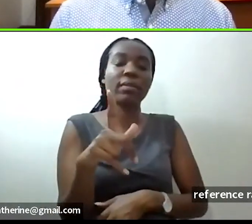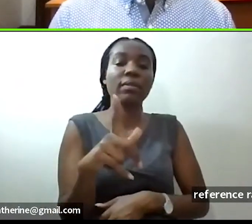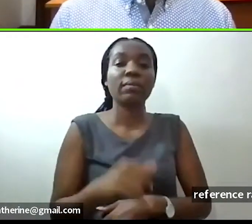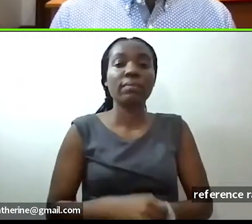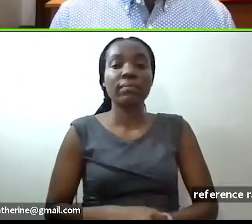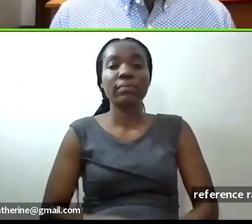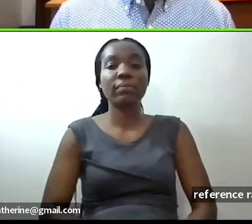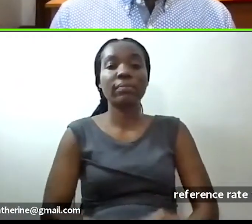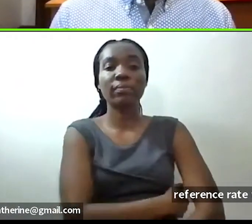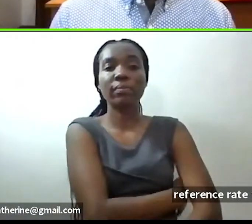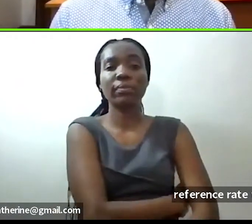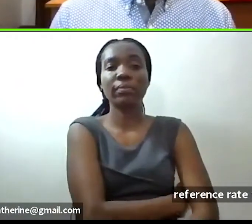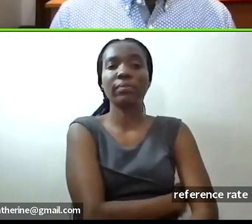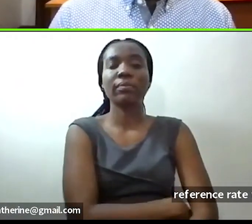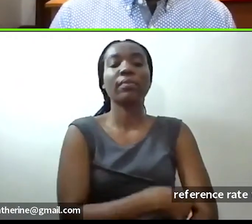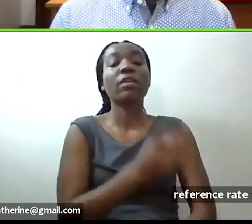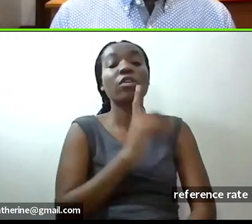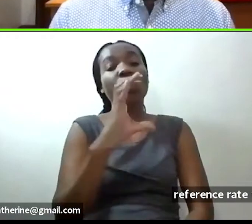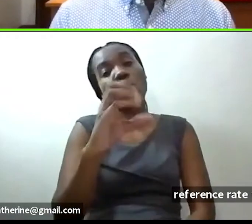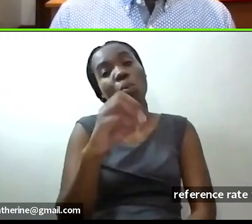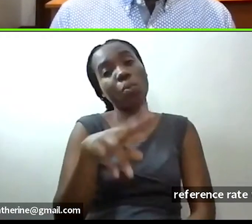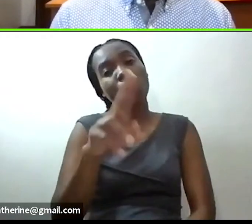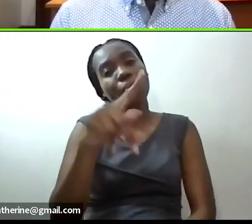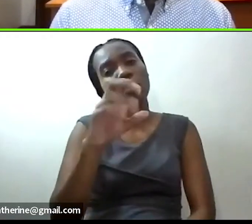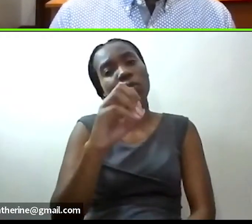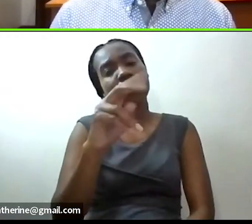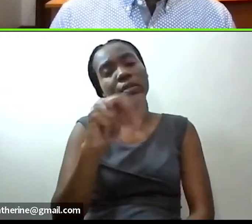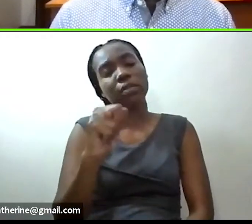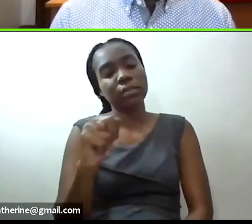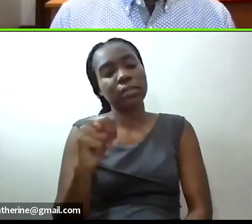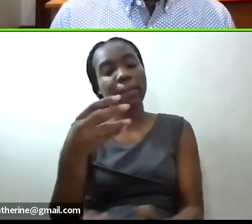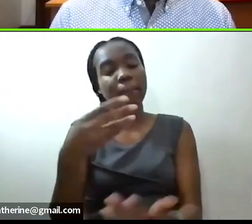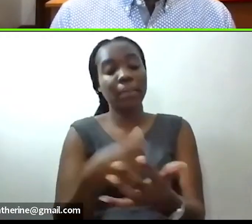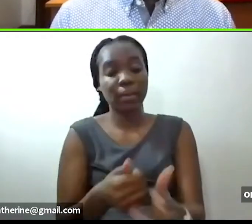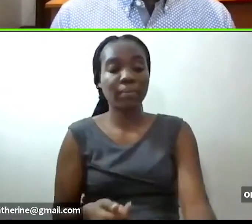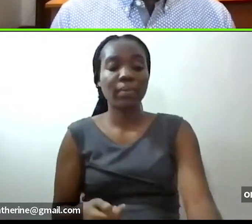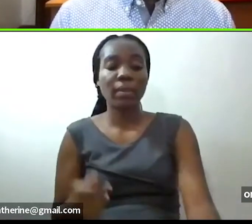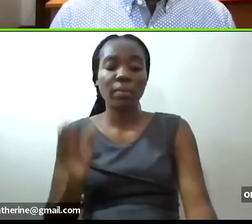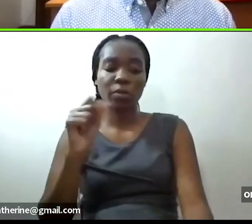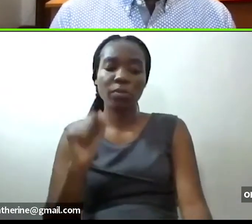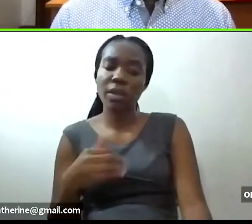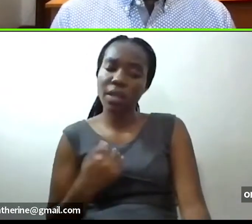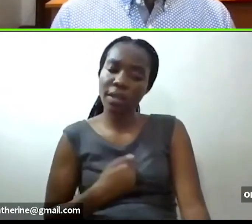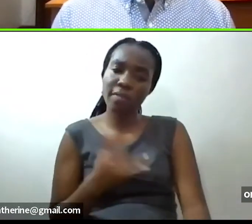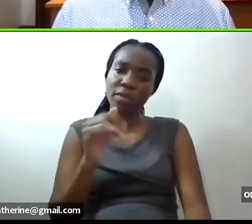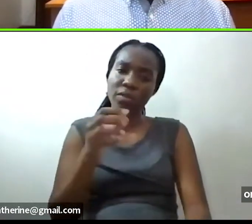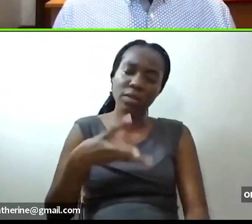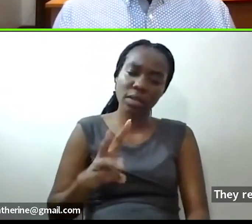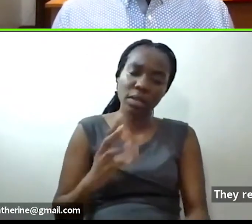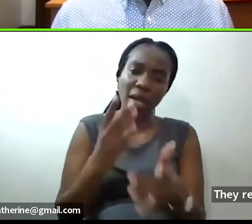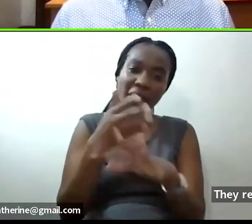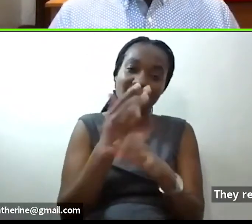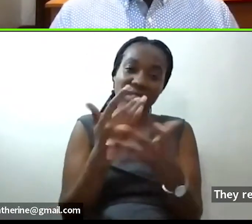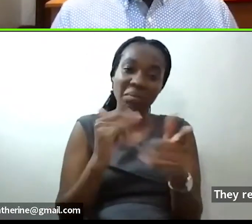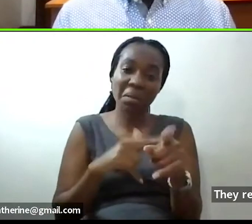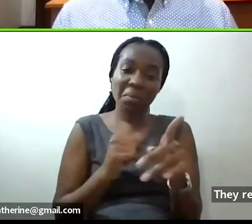So the coupon rates or the coupon payments, they reset periodically according to the reference rate,